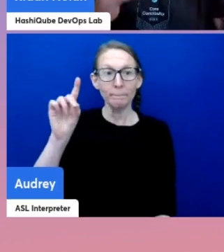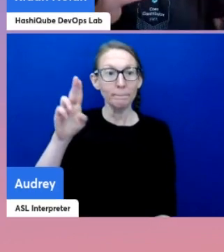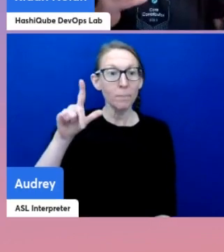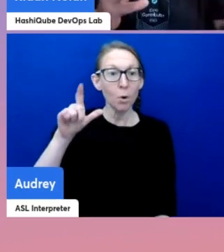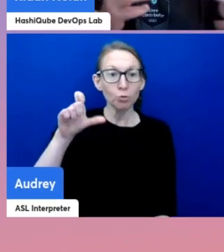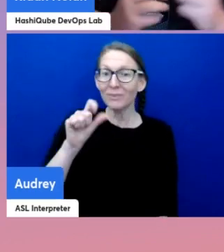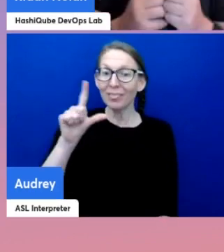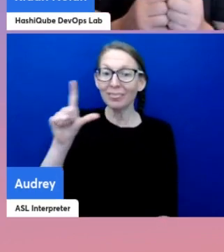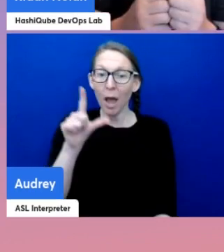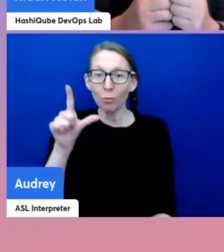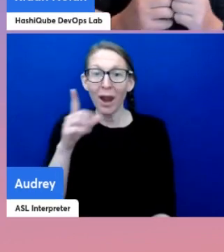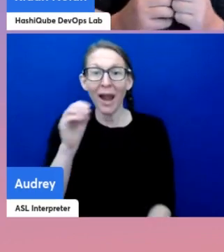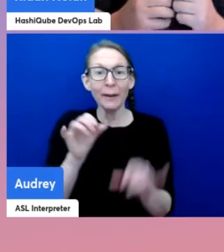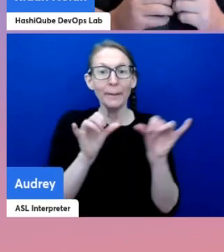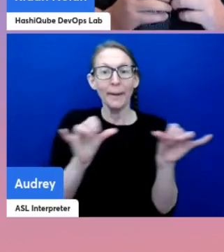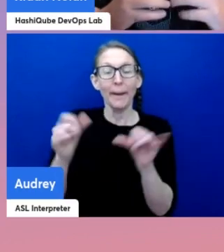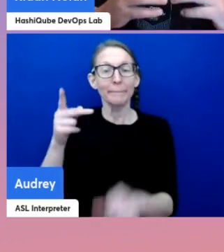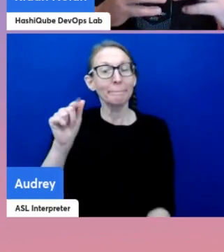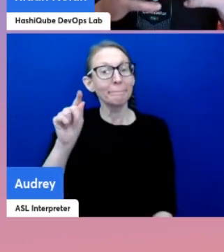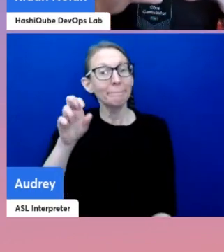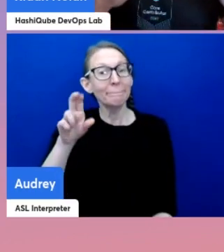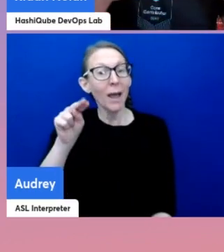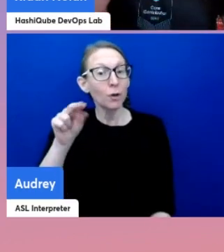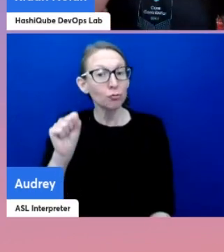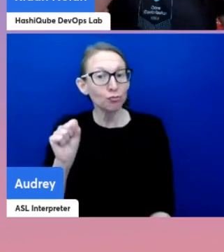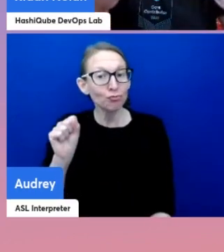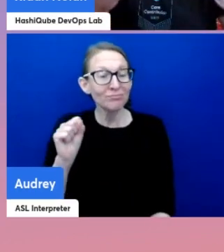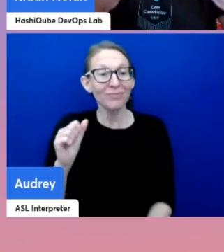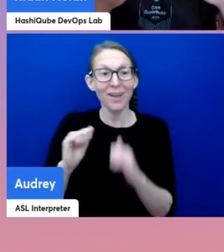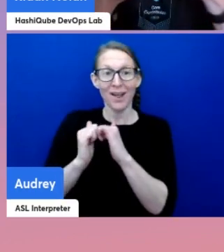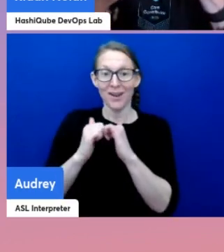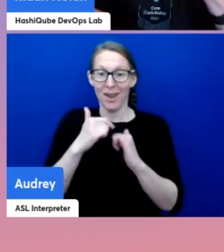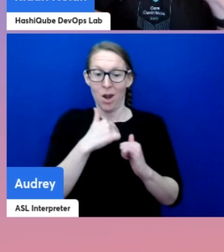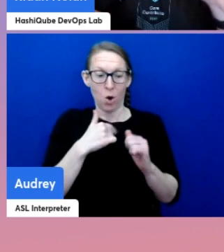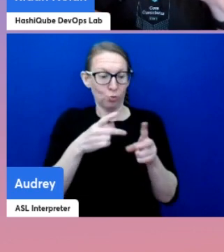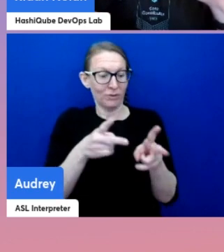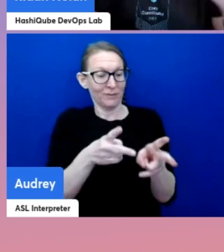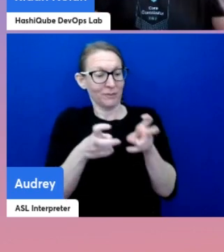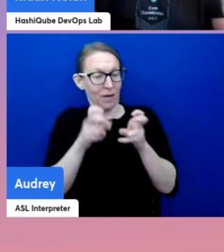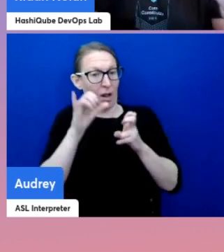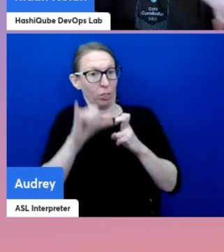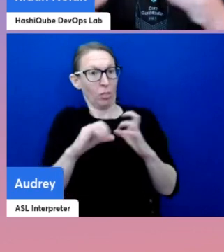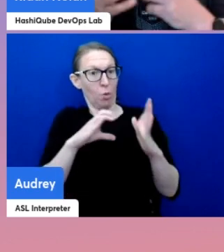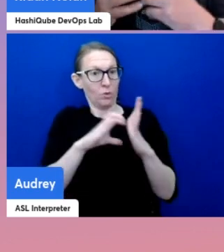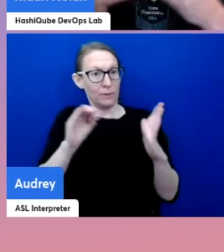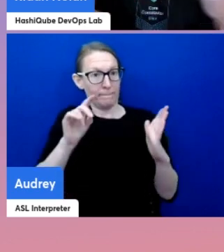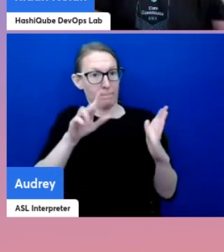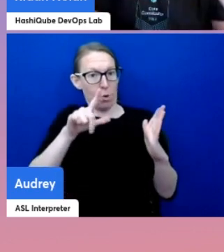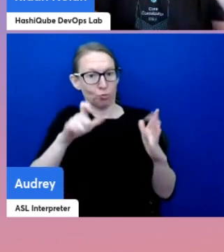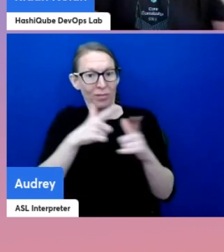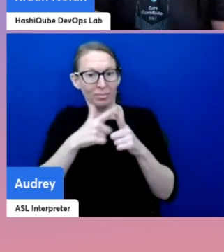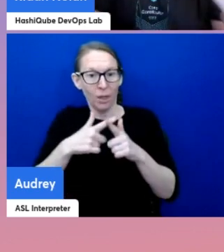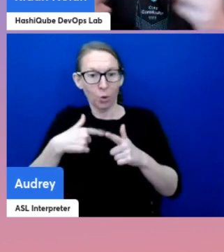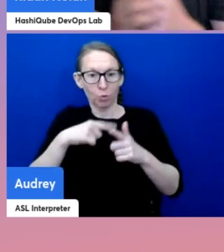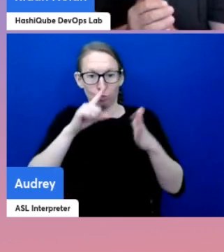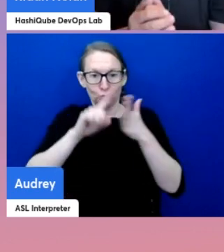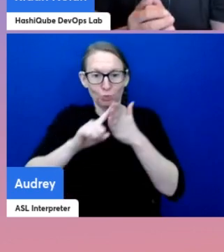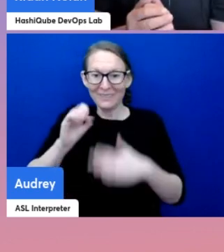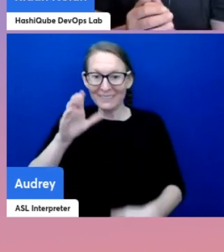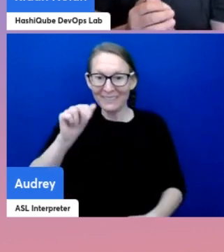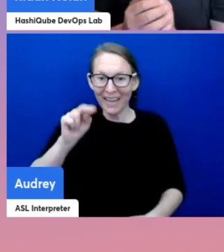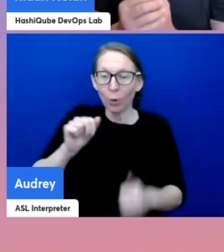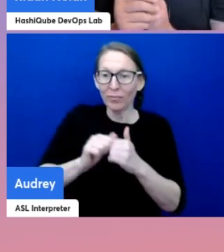and patterns, and how we take these modules and we scan them with checkoff and Terraform